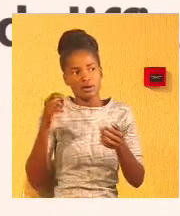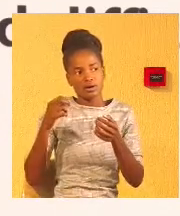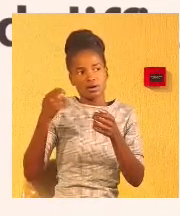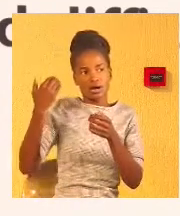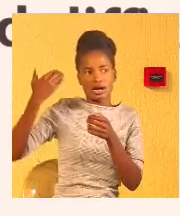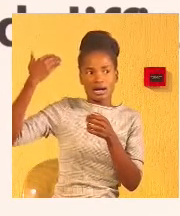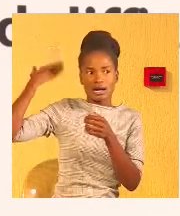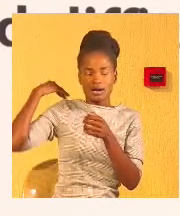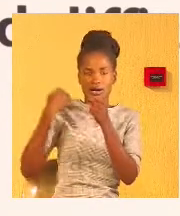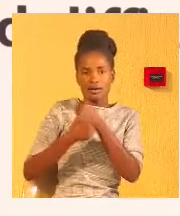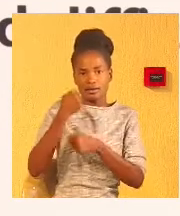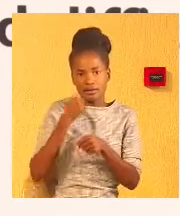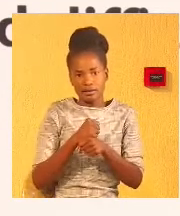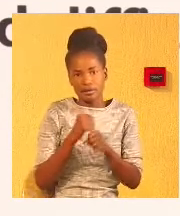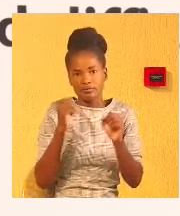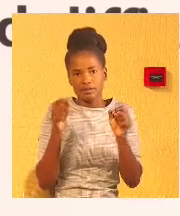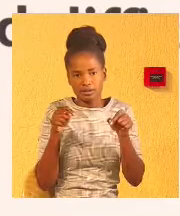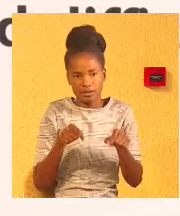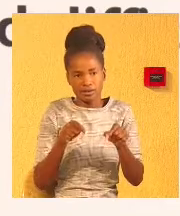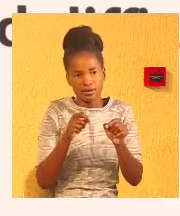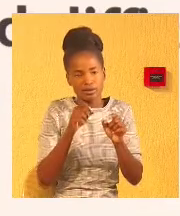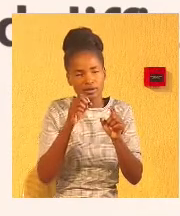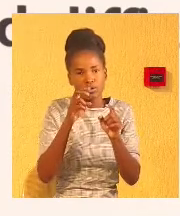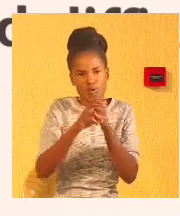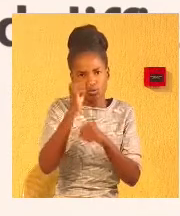previous cropping season of